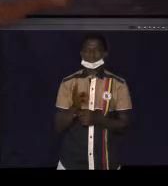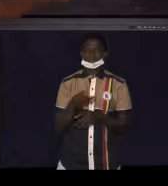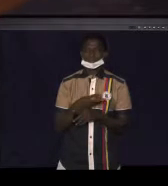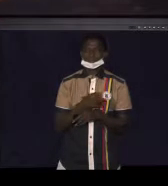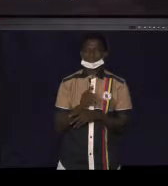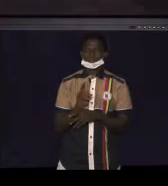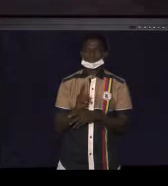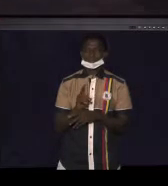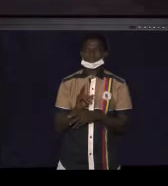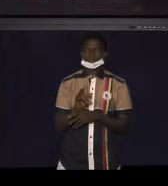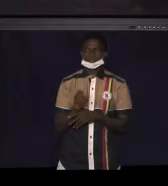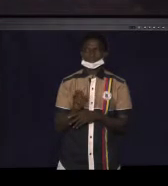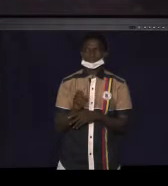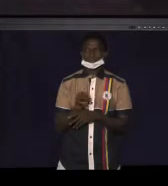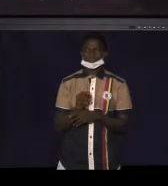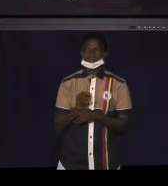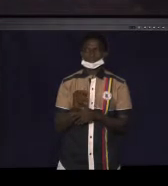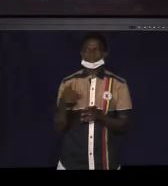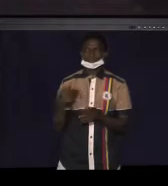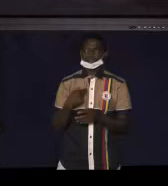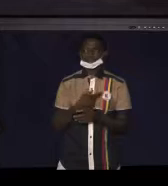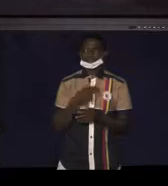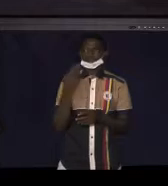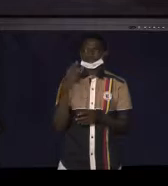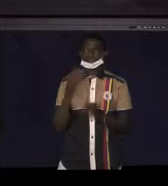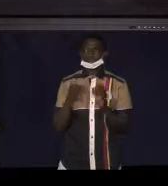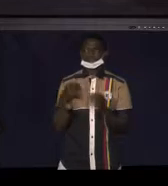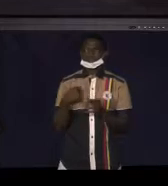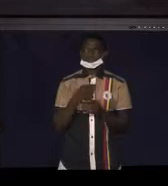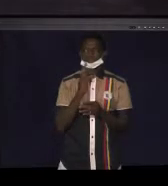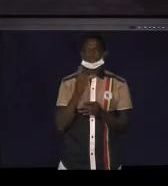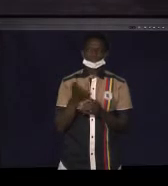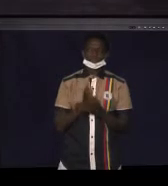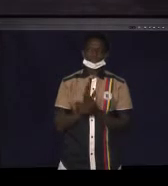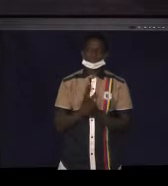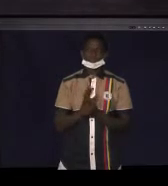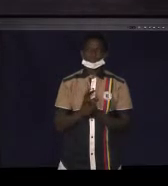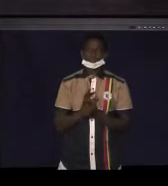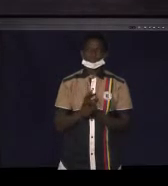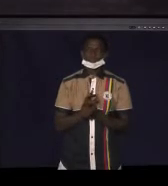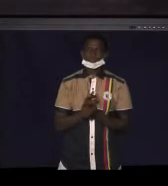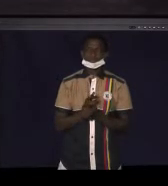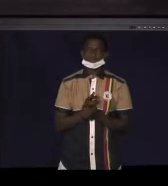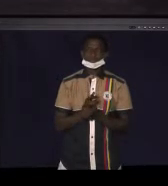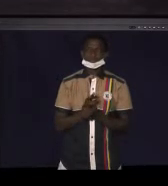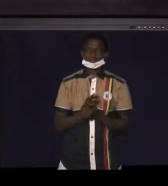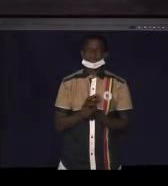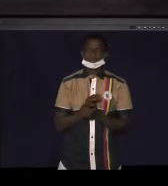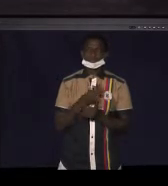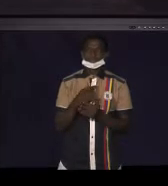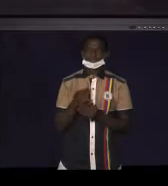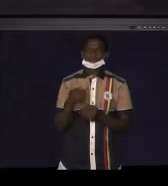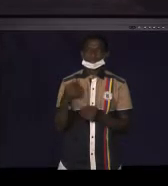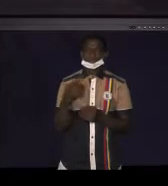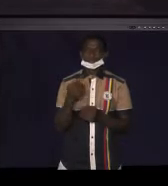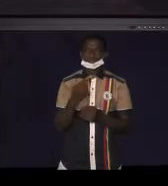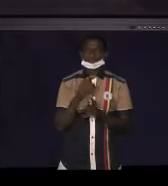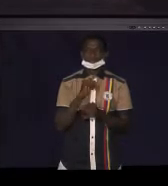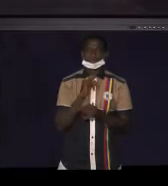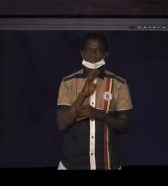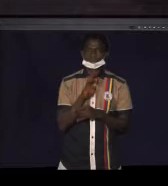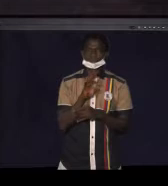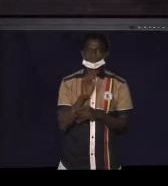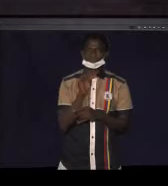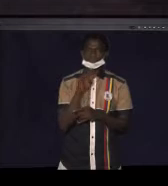49.5 times 1 liter. Let's see whether we're correct so far. 49.5 times 1 liter, and of course